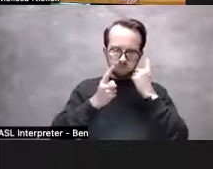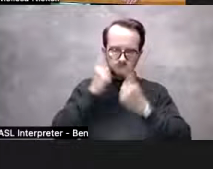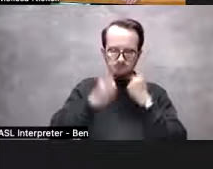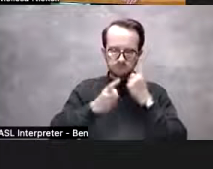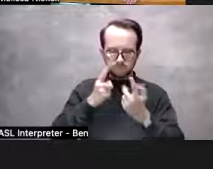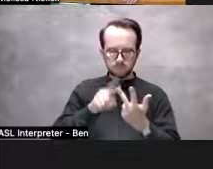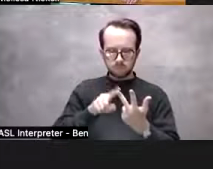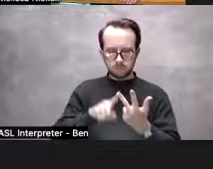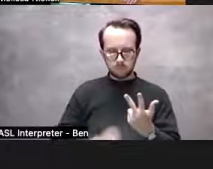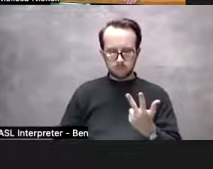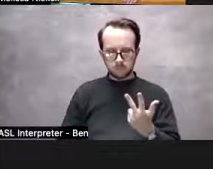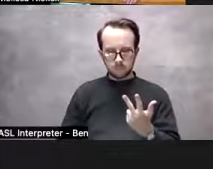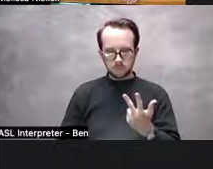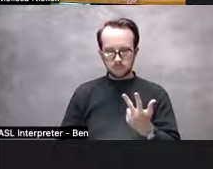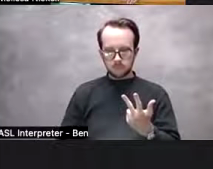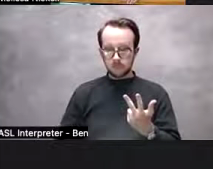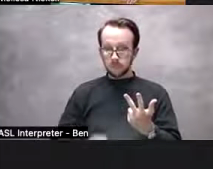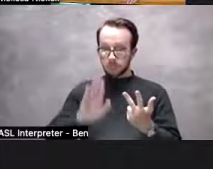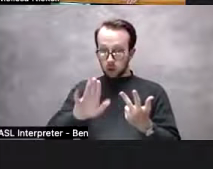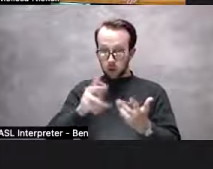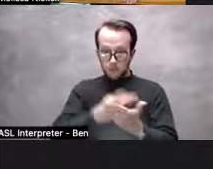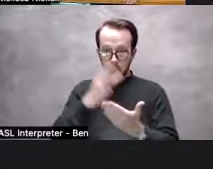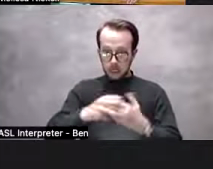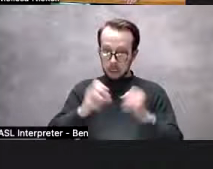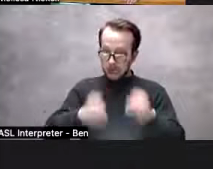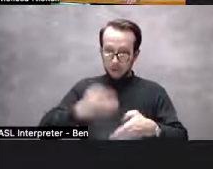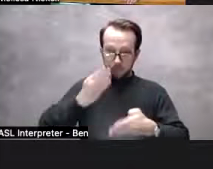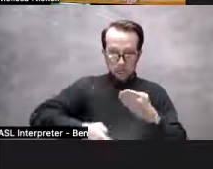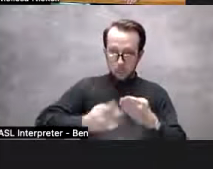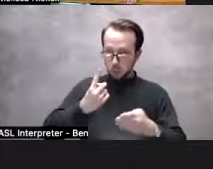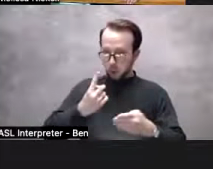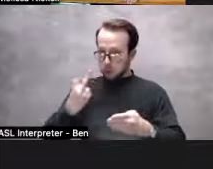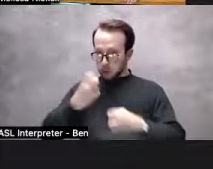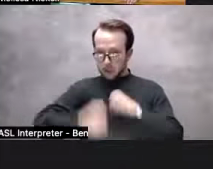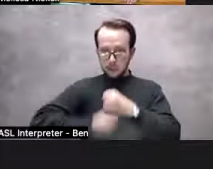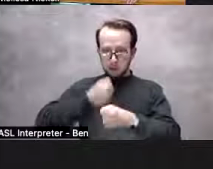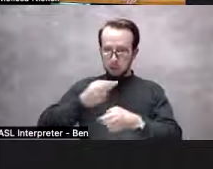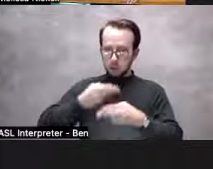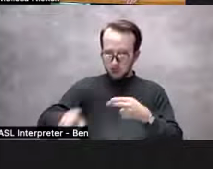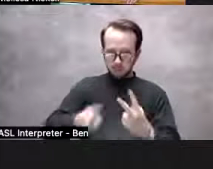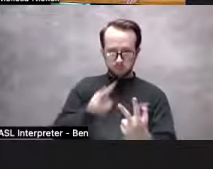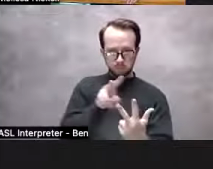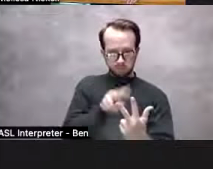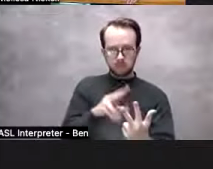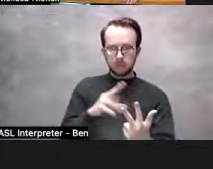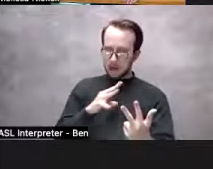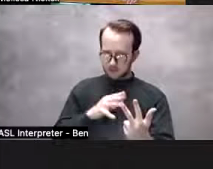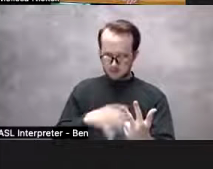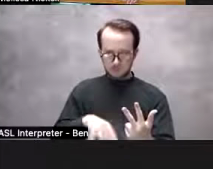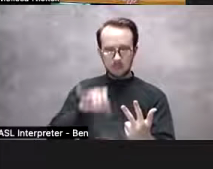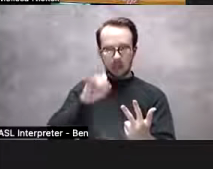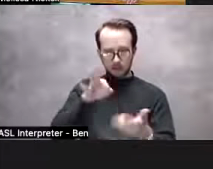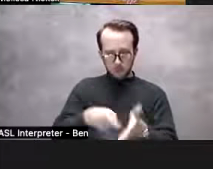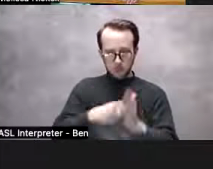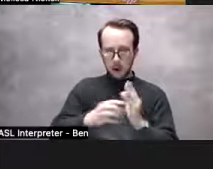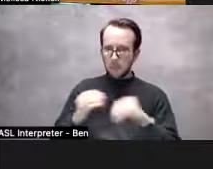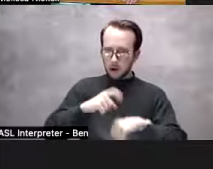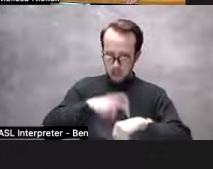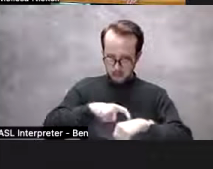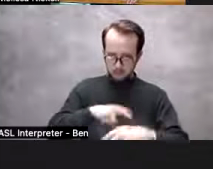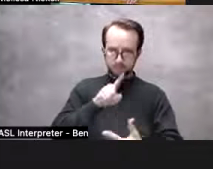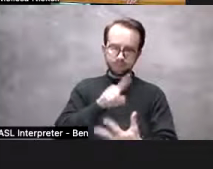If the project can be achieved in 1 or 2 years, then R21 or R03. If it's going to take more time, then R01